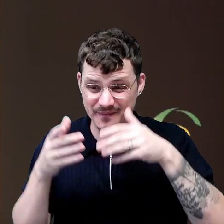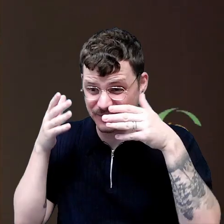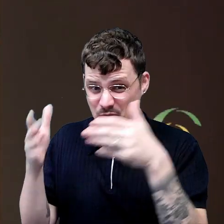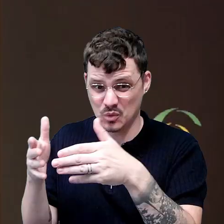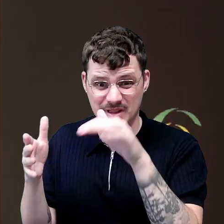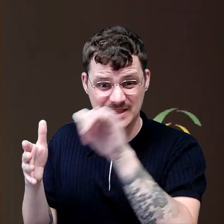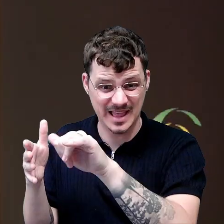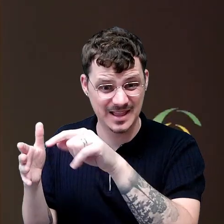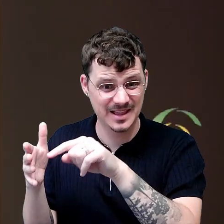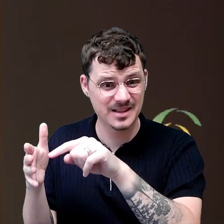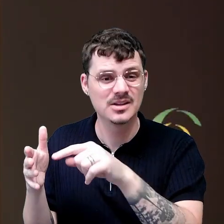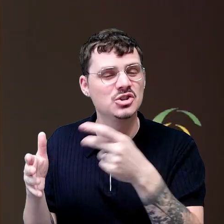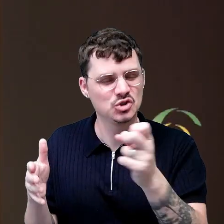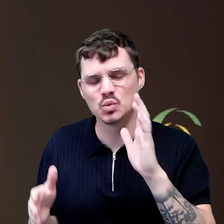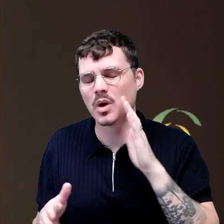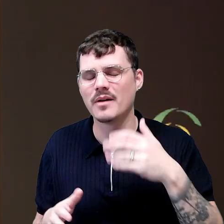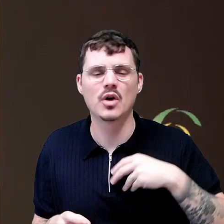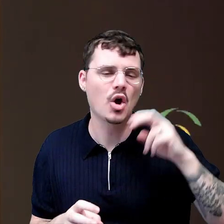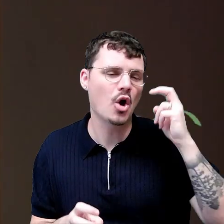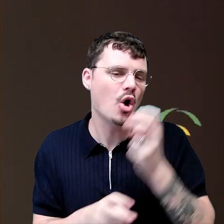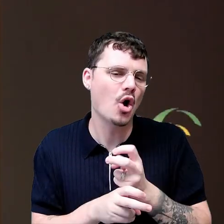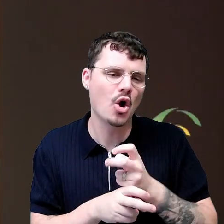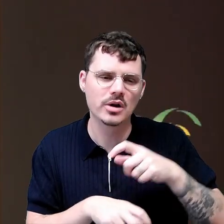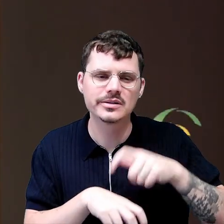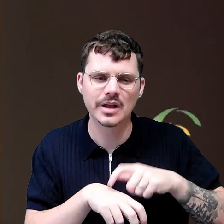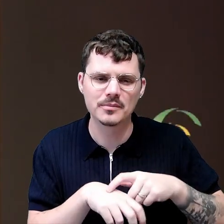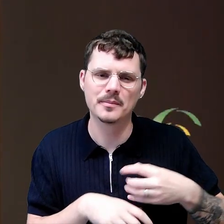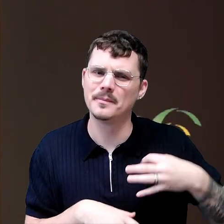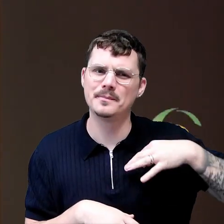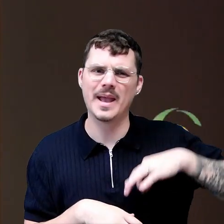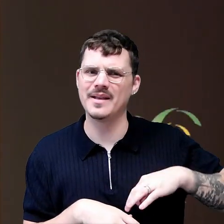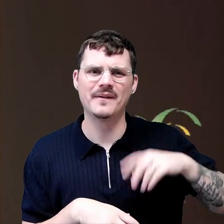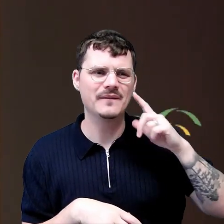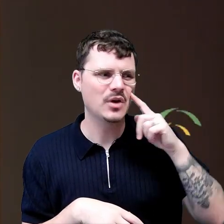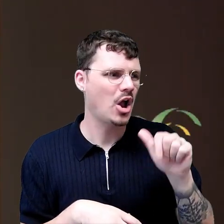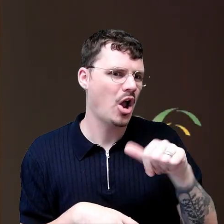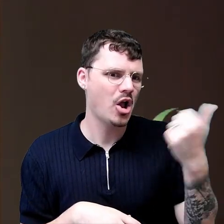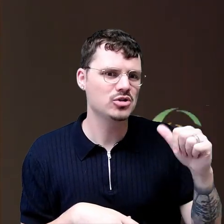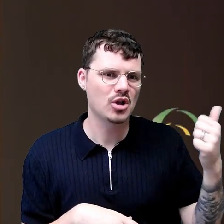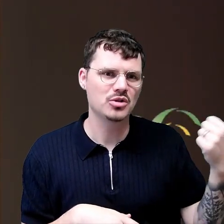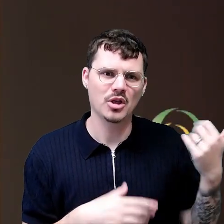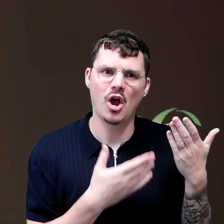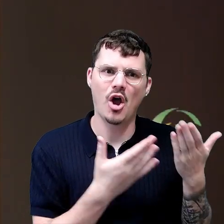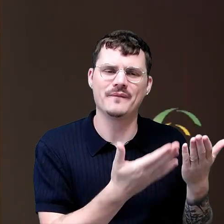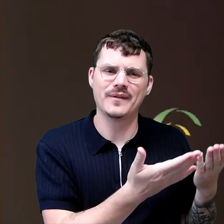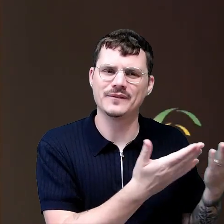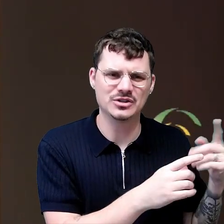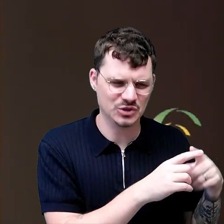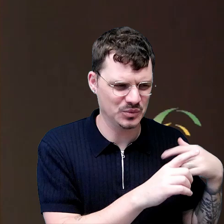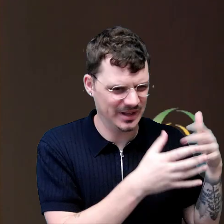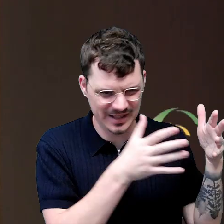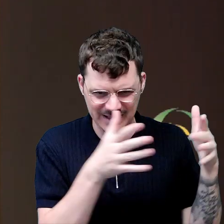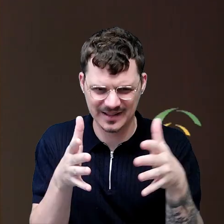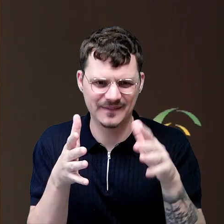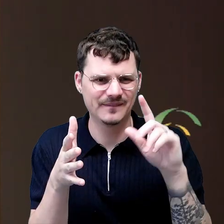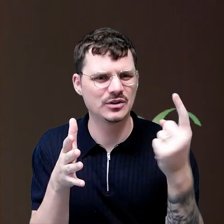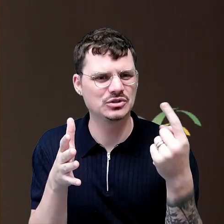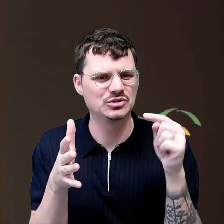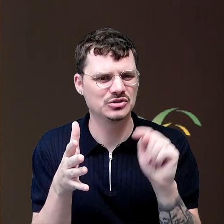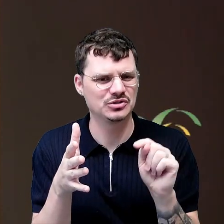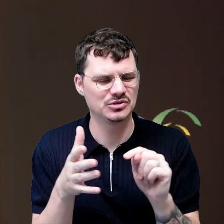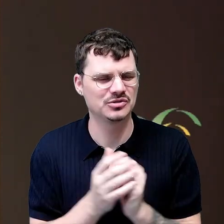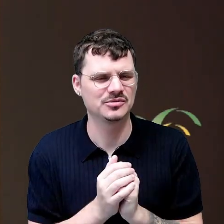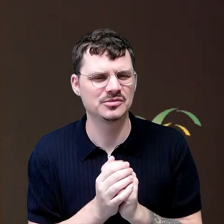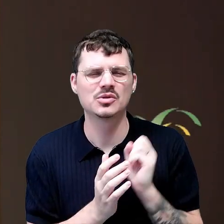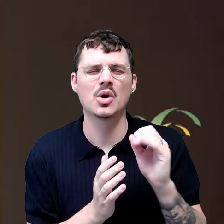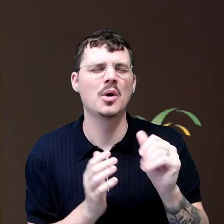that, she's really going to have a hard time benefiting from all the other things that are being offered for her.